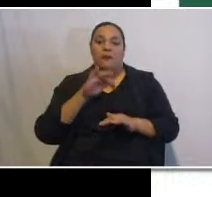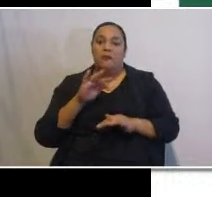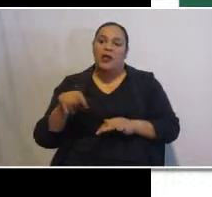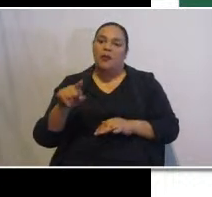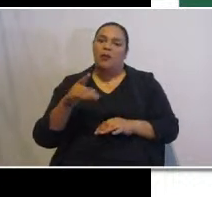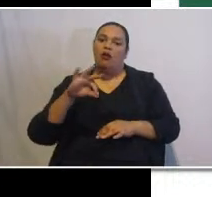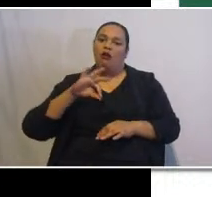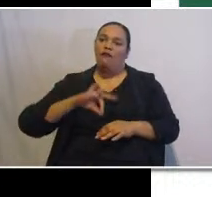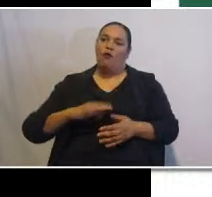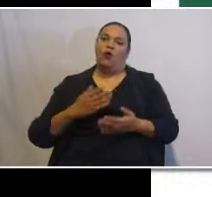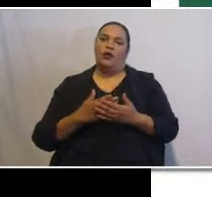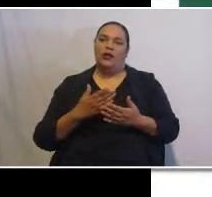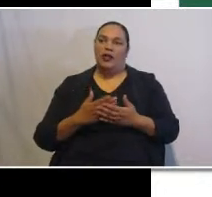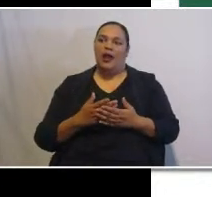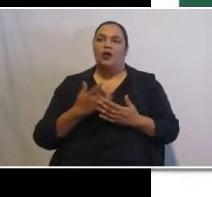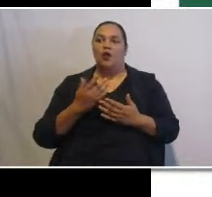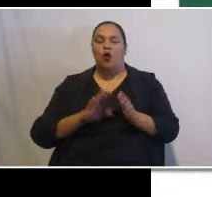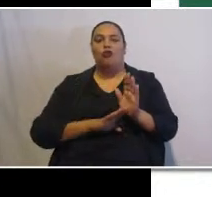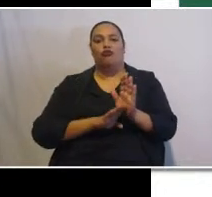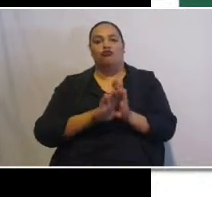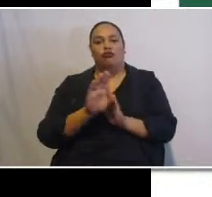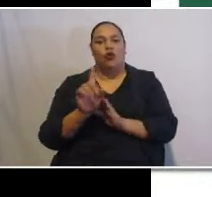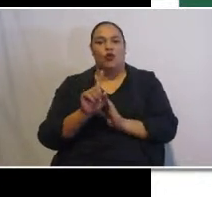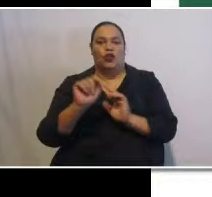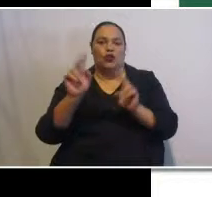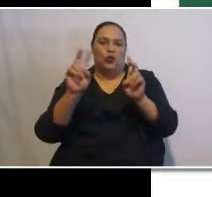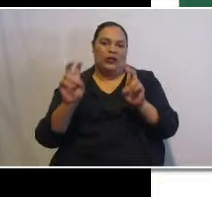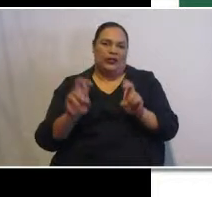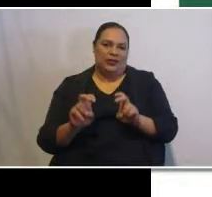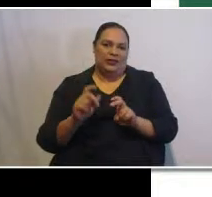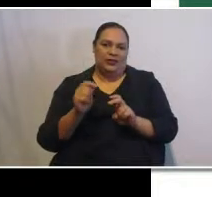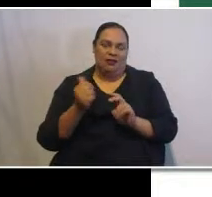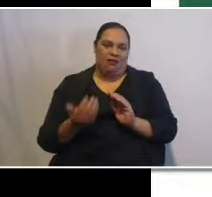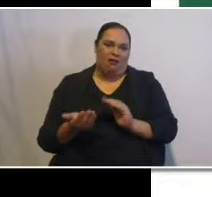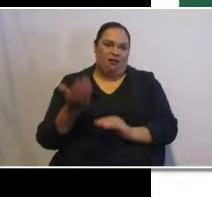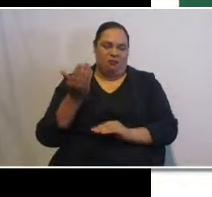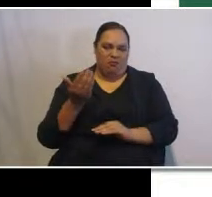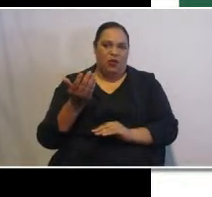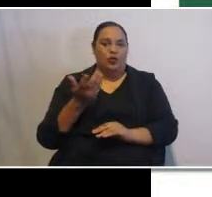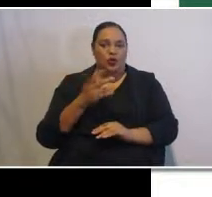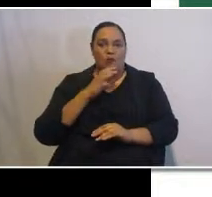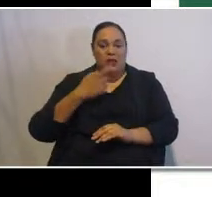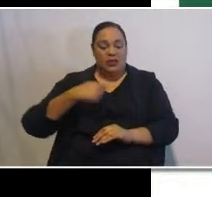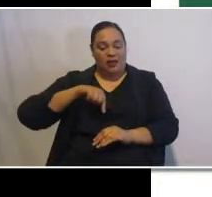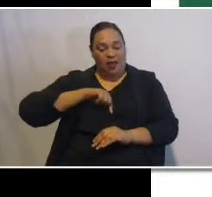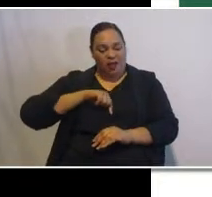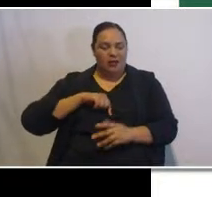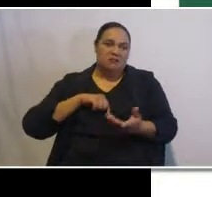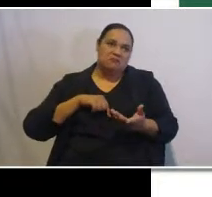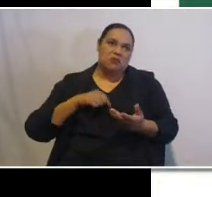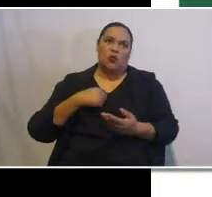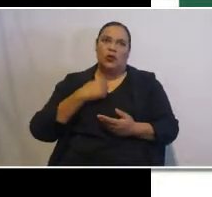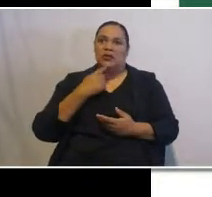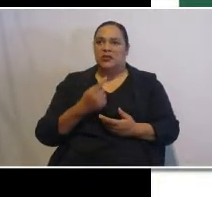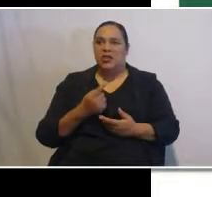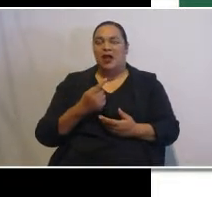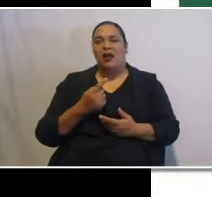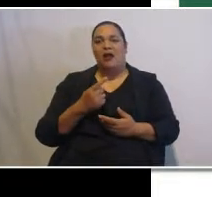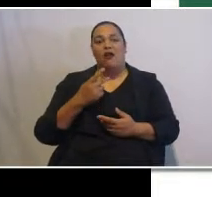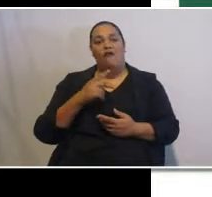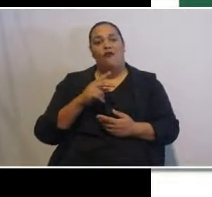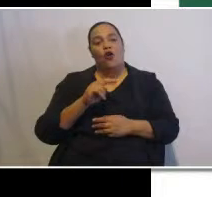can afford ever increasing electricity tariffs? So for us, we would say to